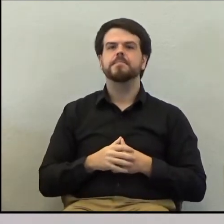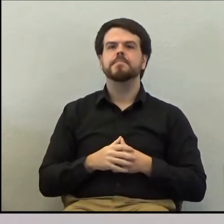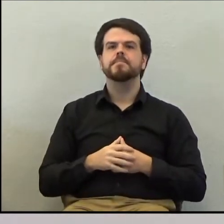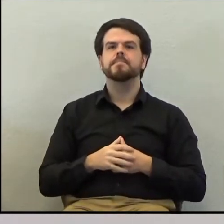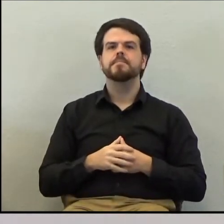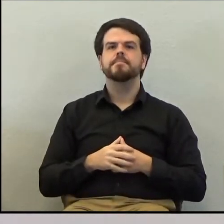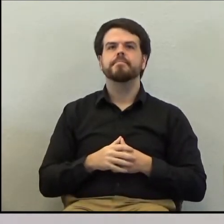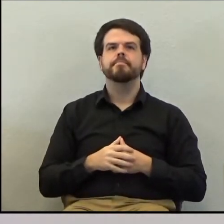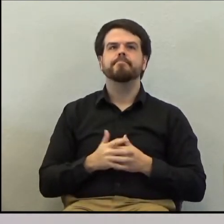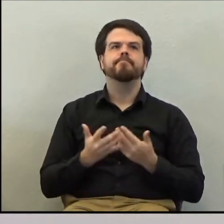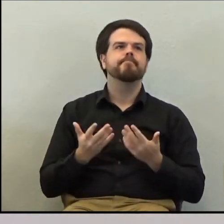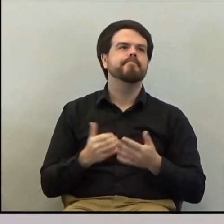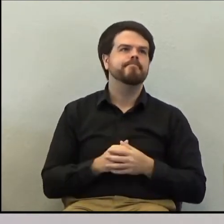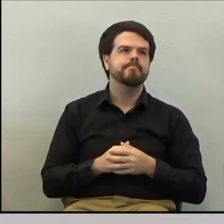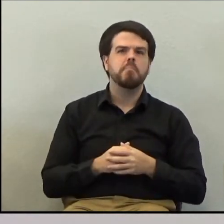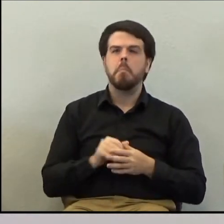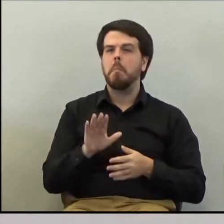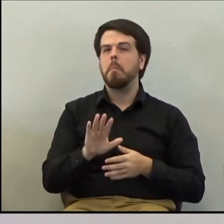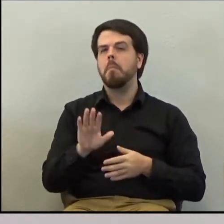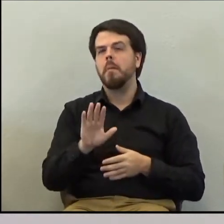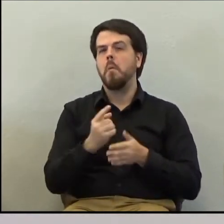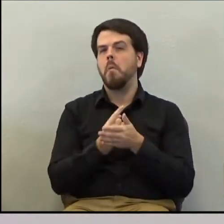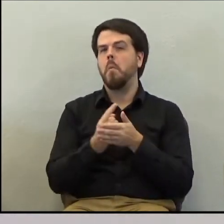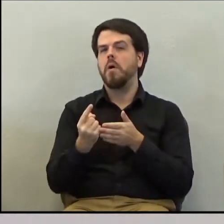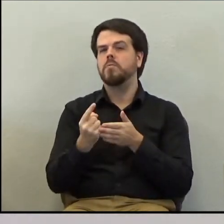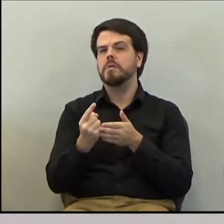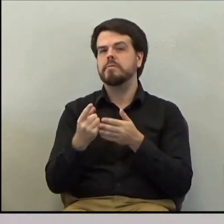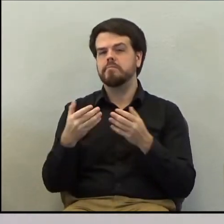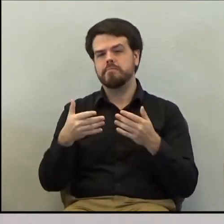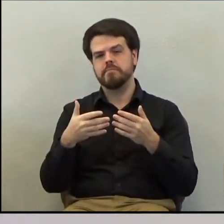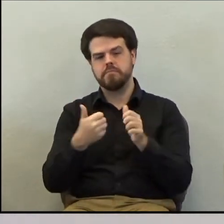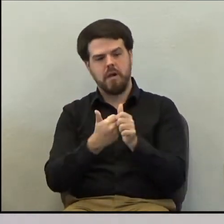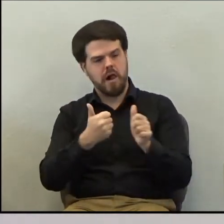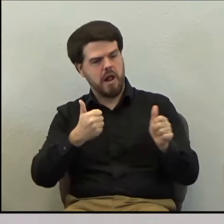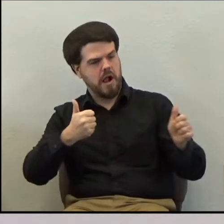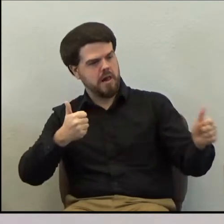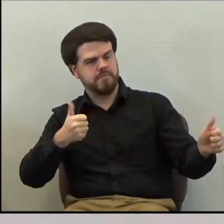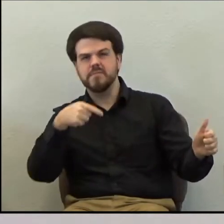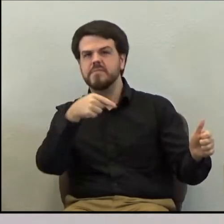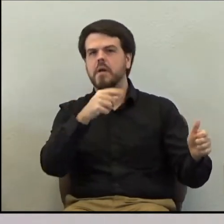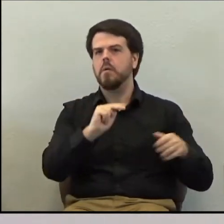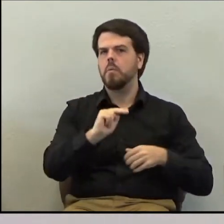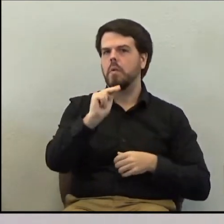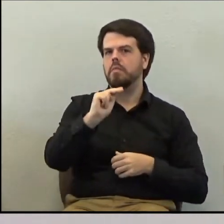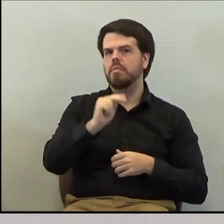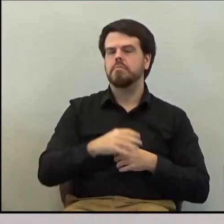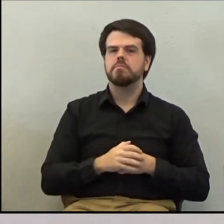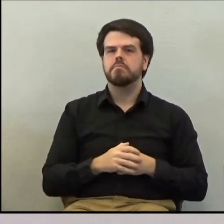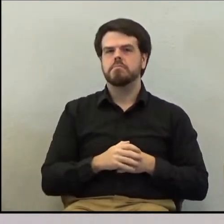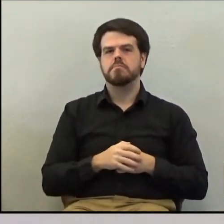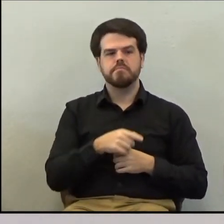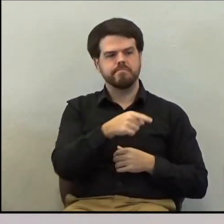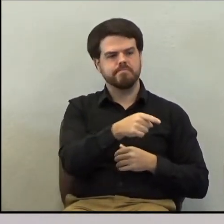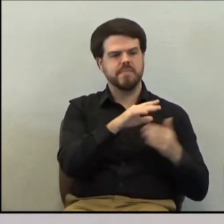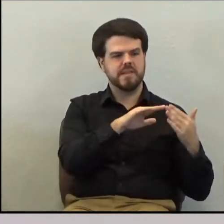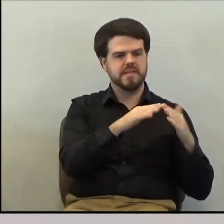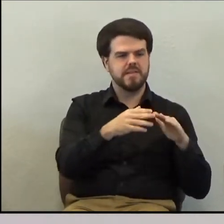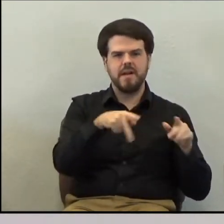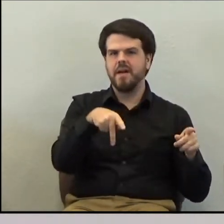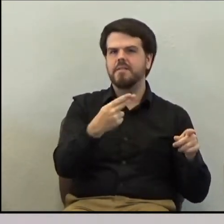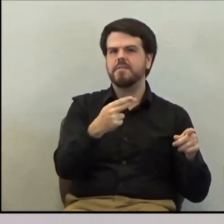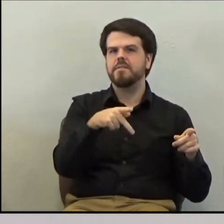I don't know, maybe a week's journey by foot. Little north is the city of